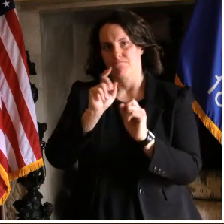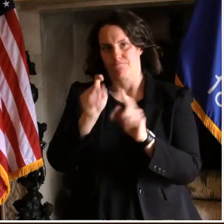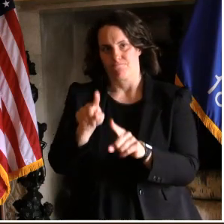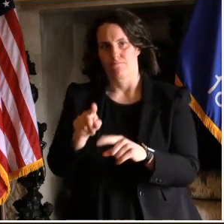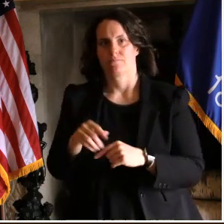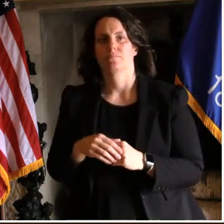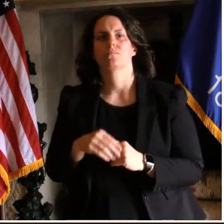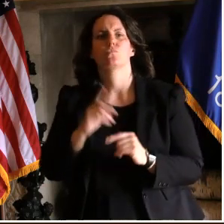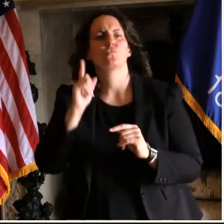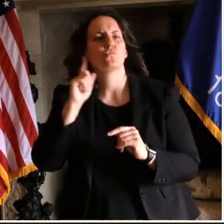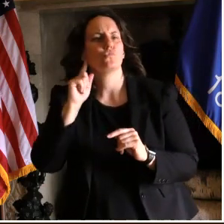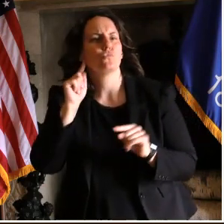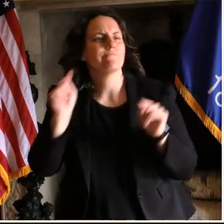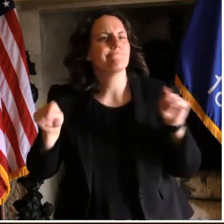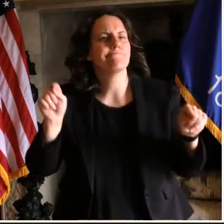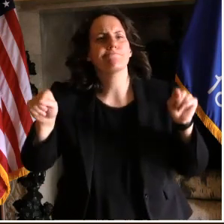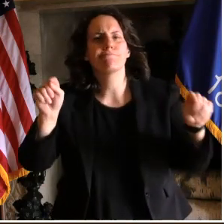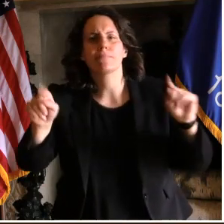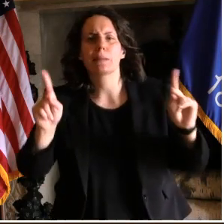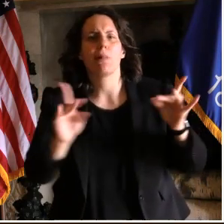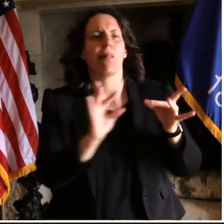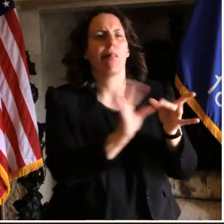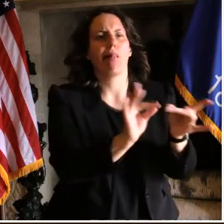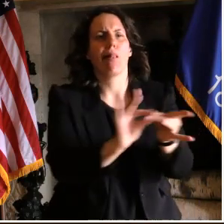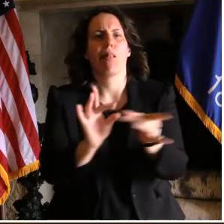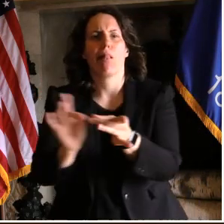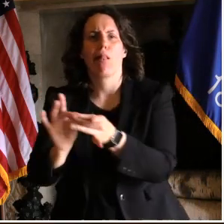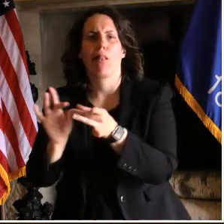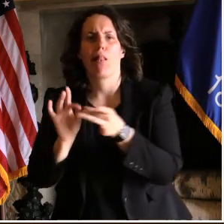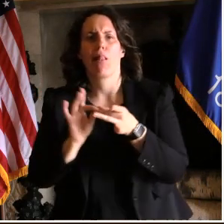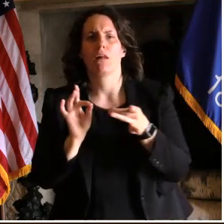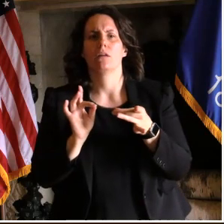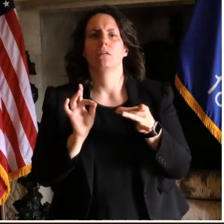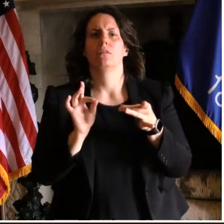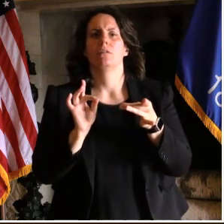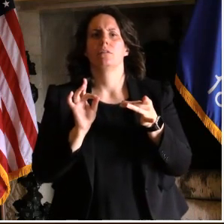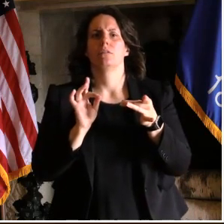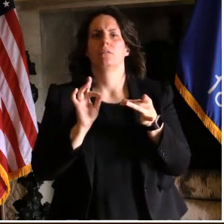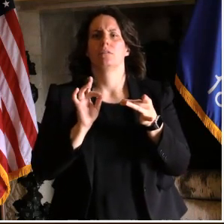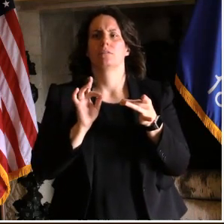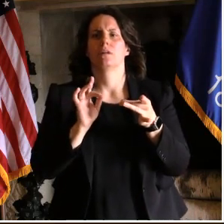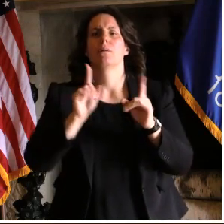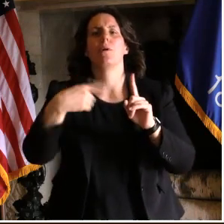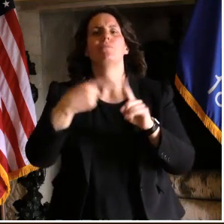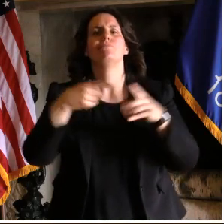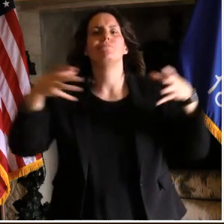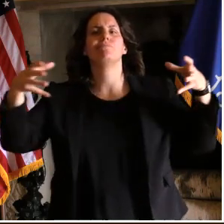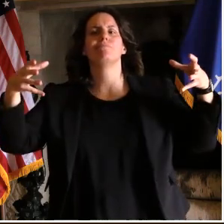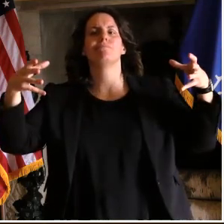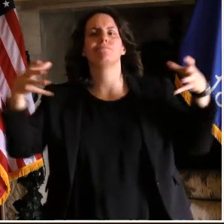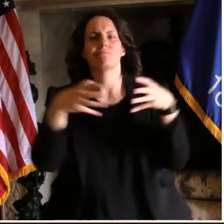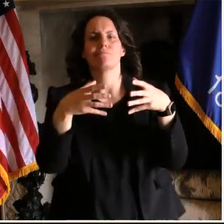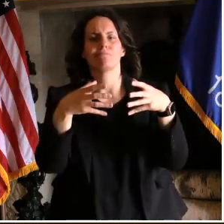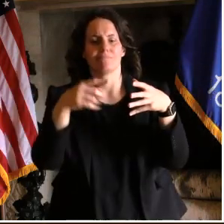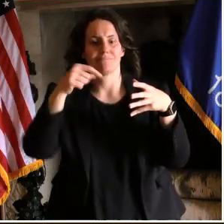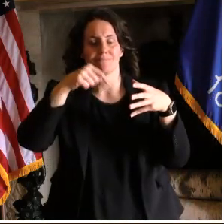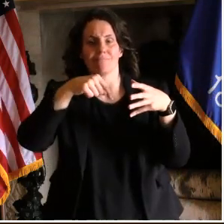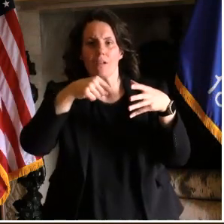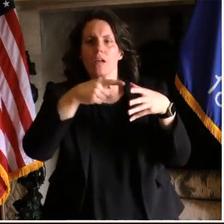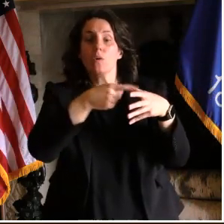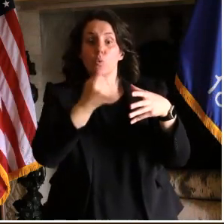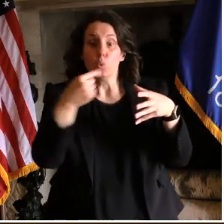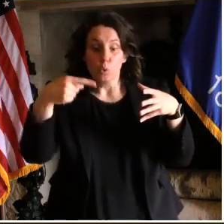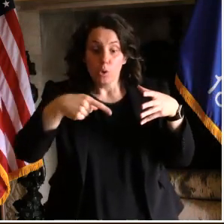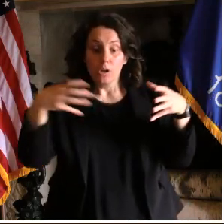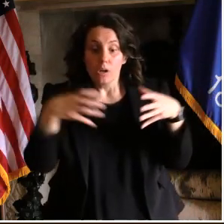seeing posts about people getting together to make masks to donate to the medical community. Realistically,